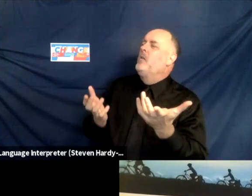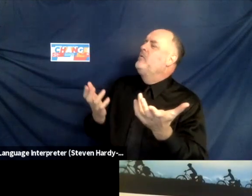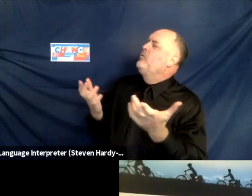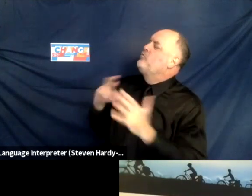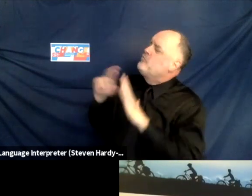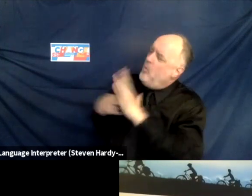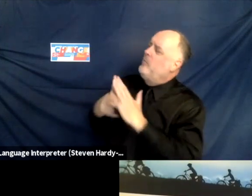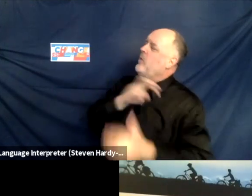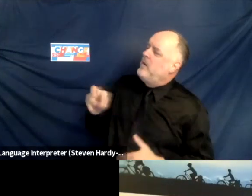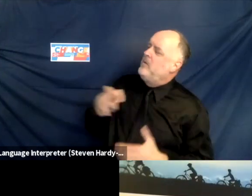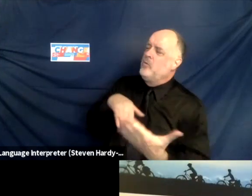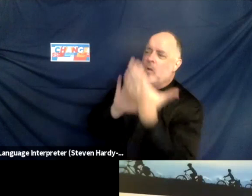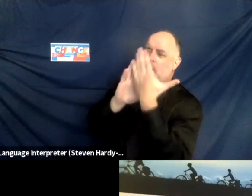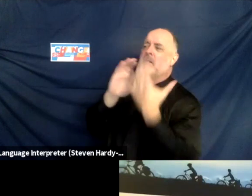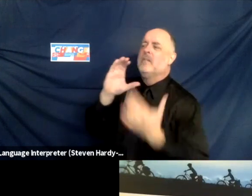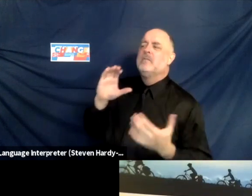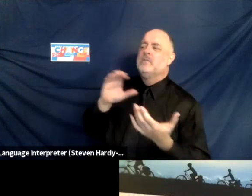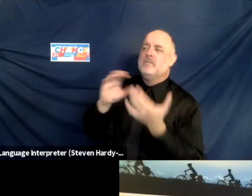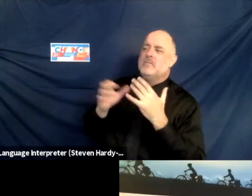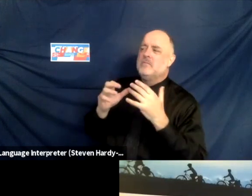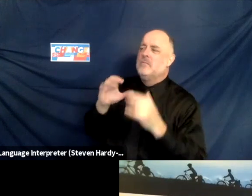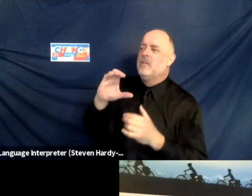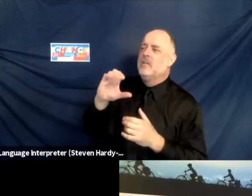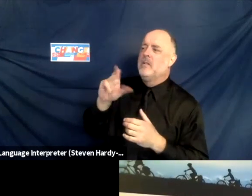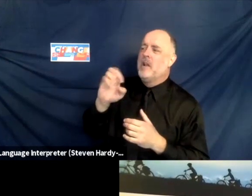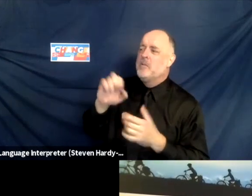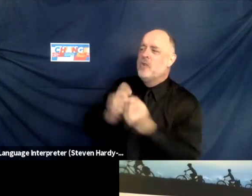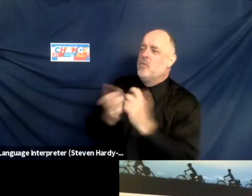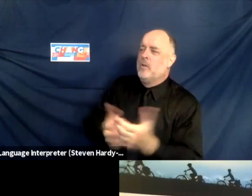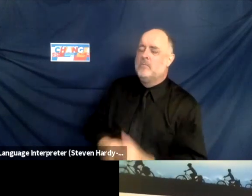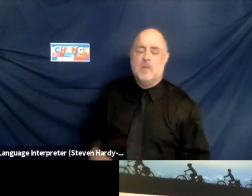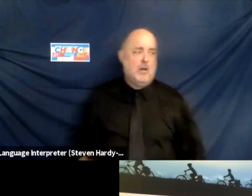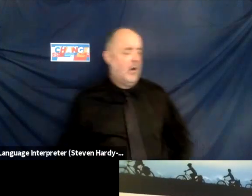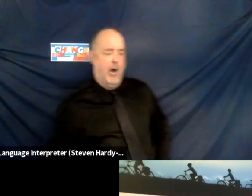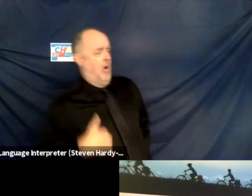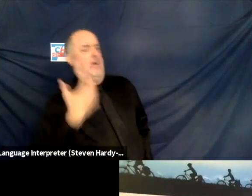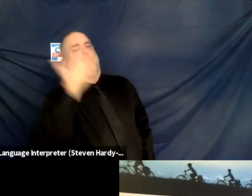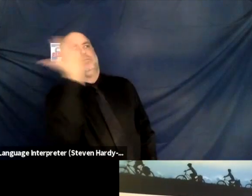change? I think it's very important. It's right at the center, obviously.